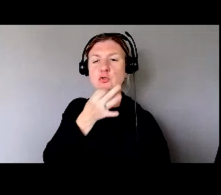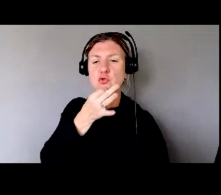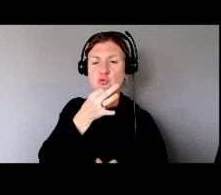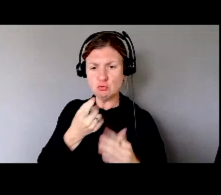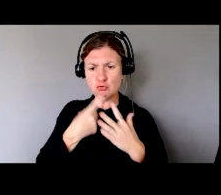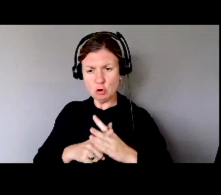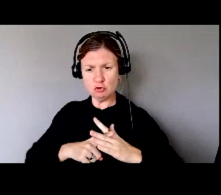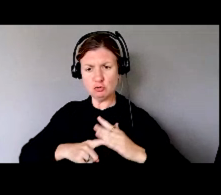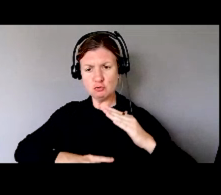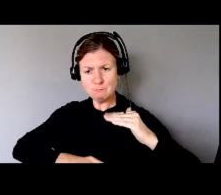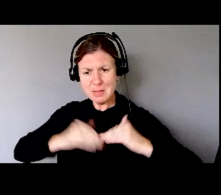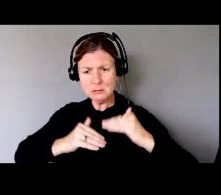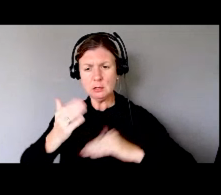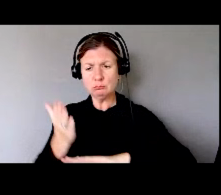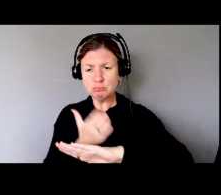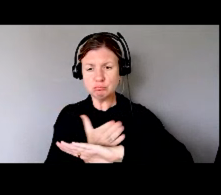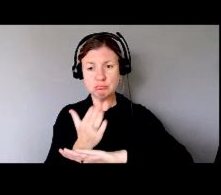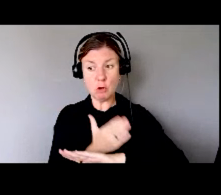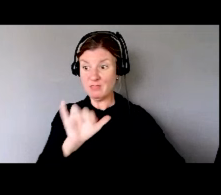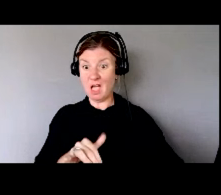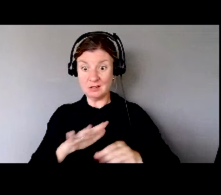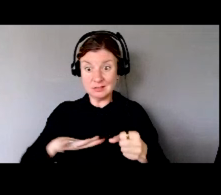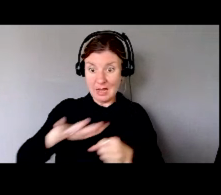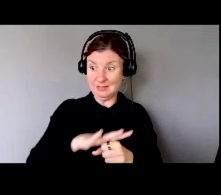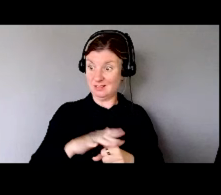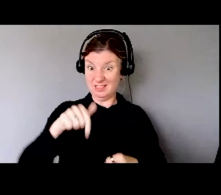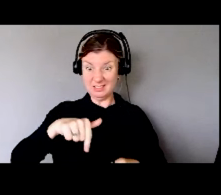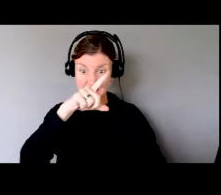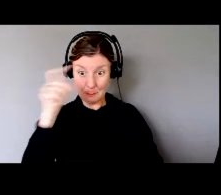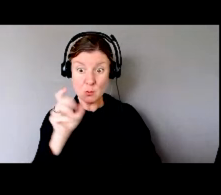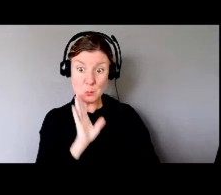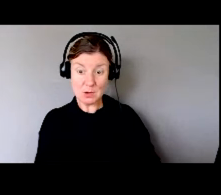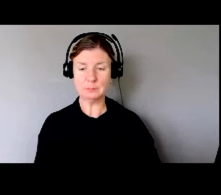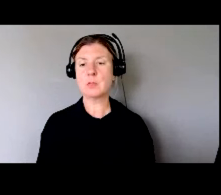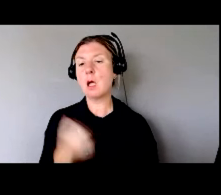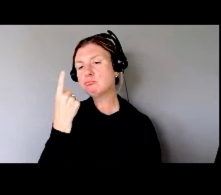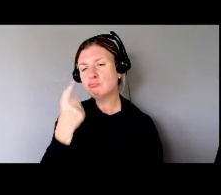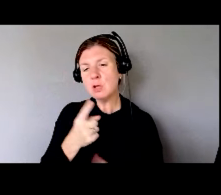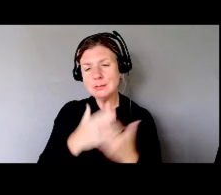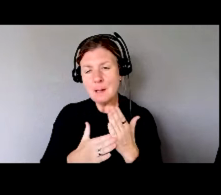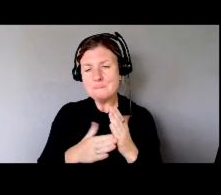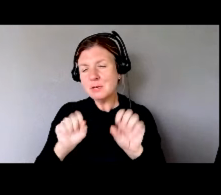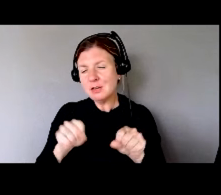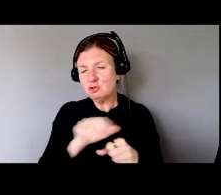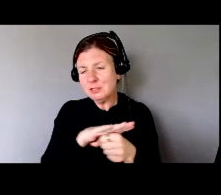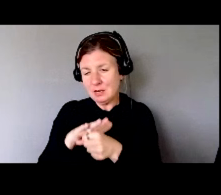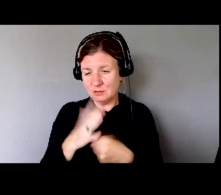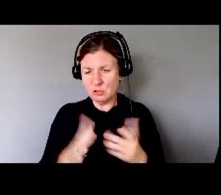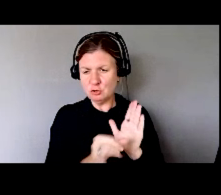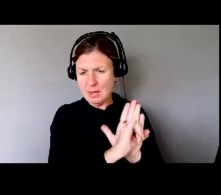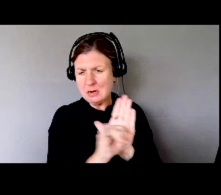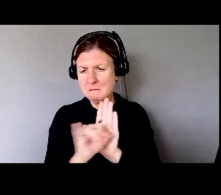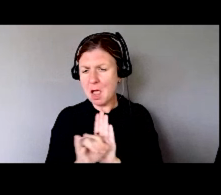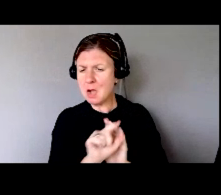the building this summer. However, several potential sites have been identified, which I